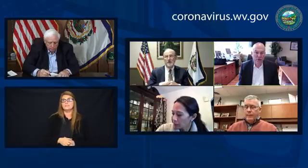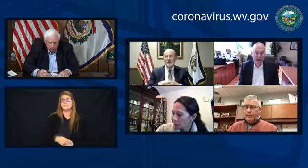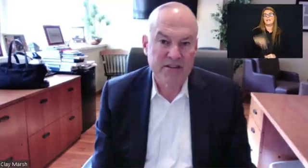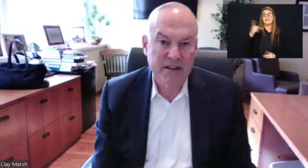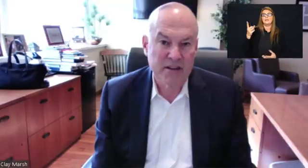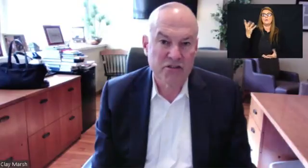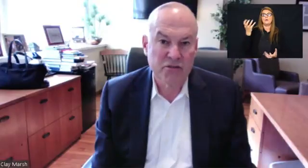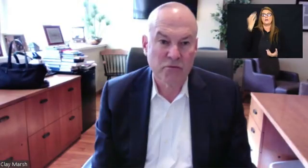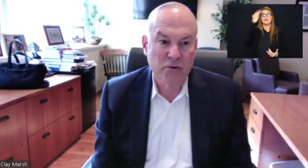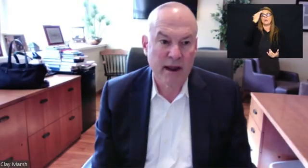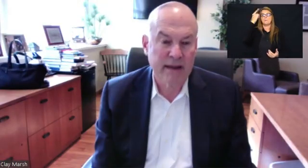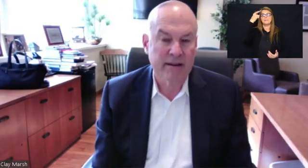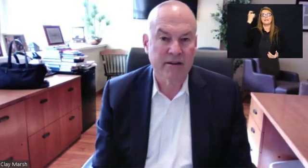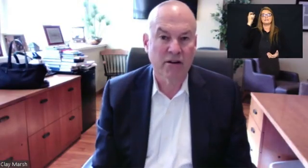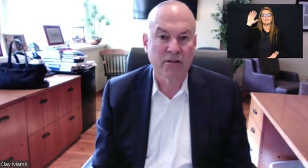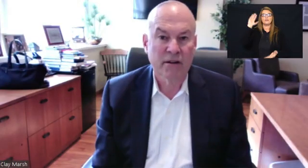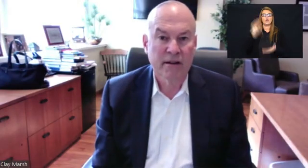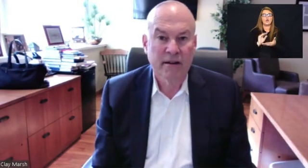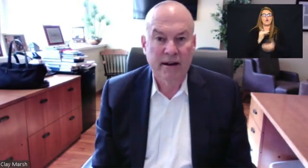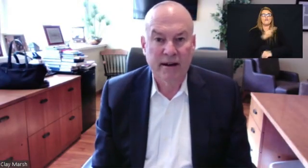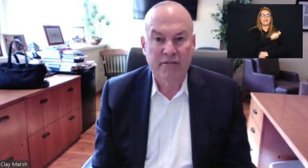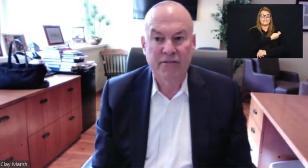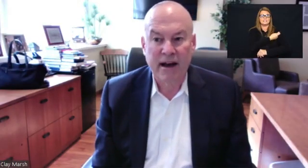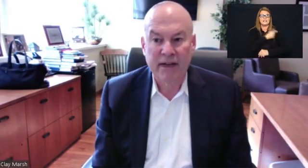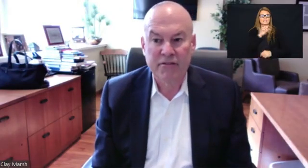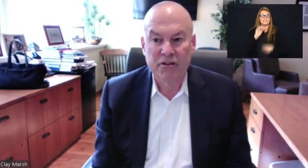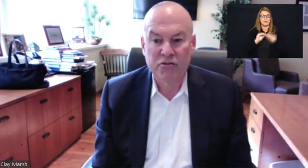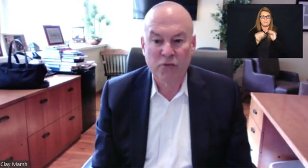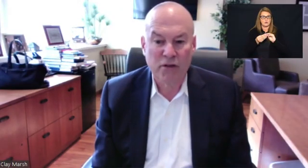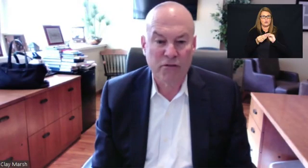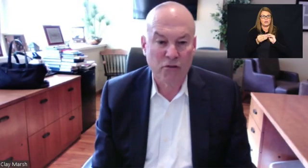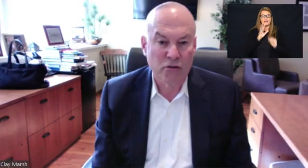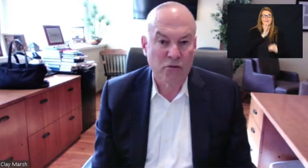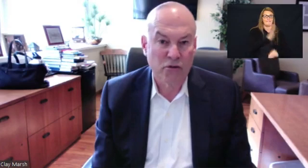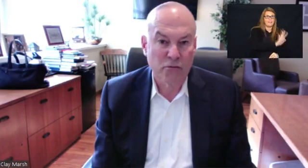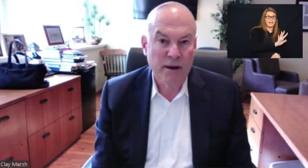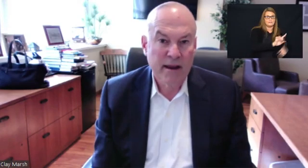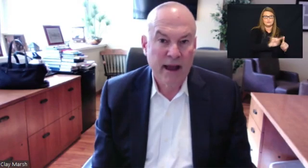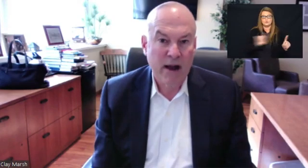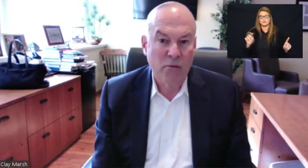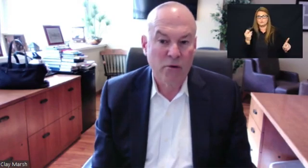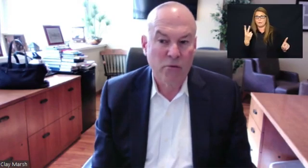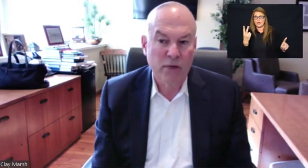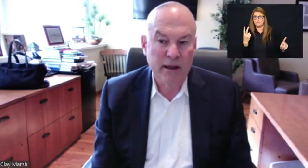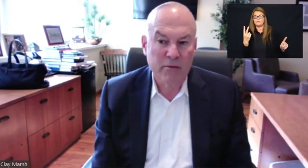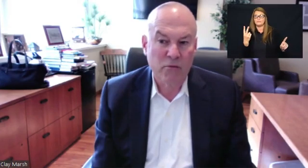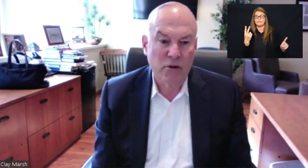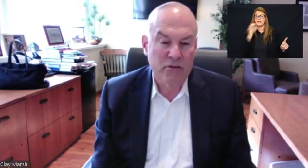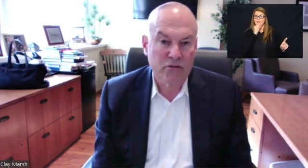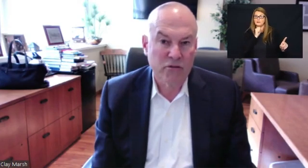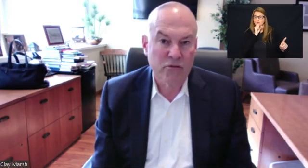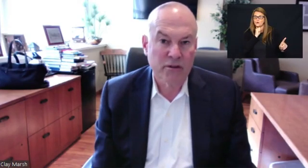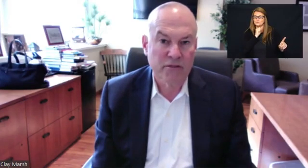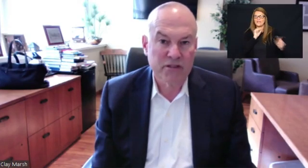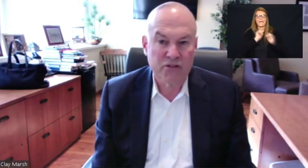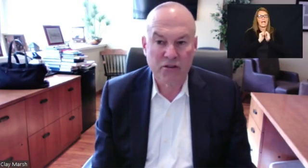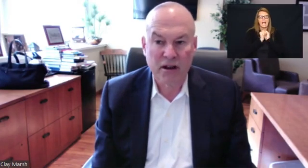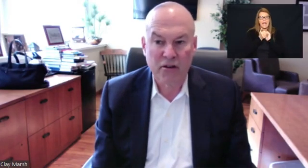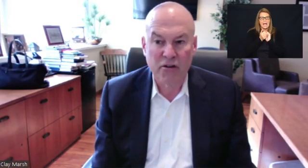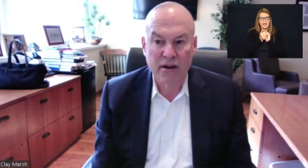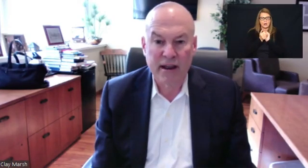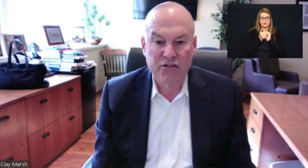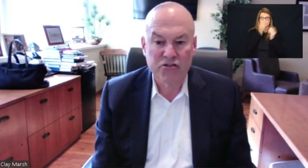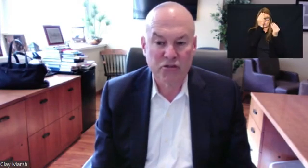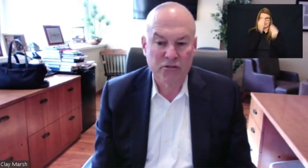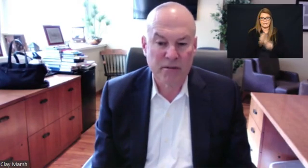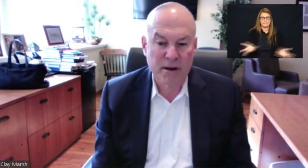low vaccination rate in our 5 to 12-year-old group, how will we work to convince our